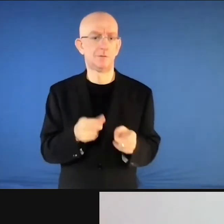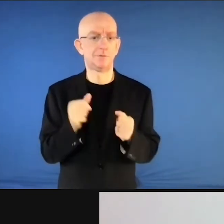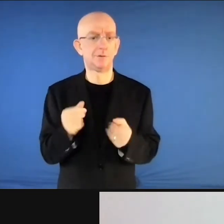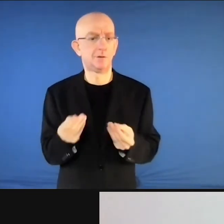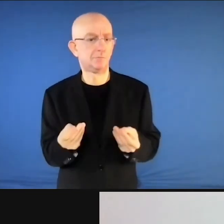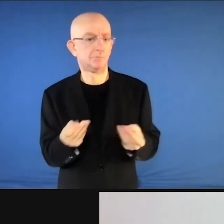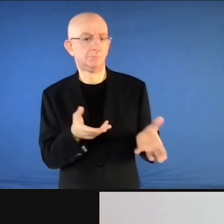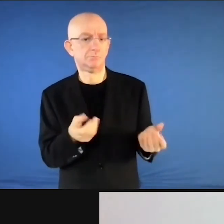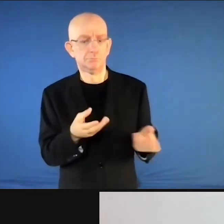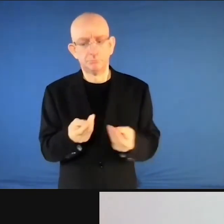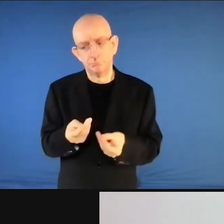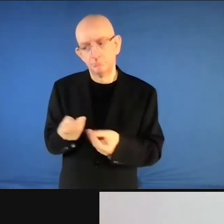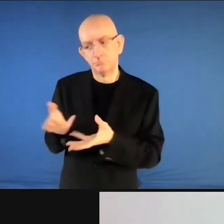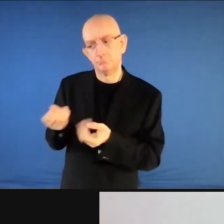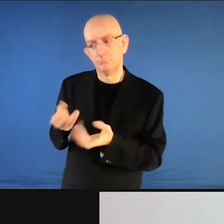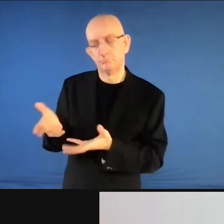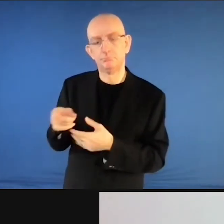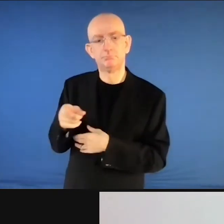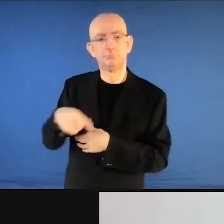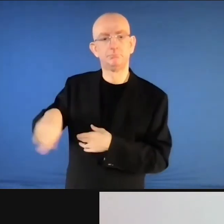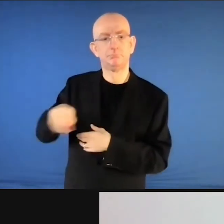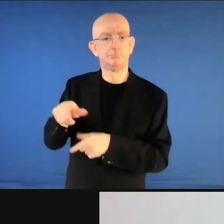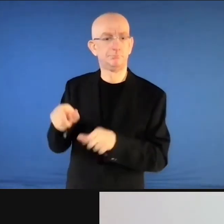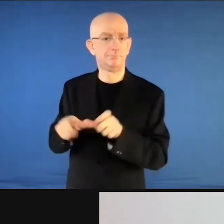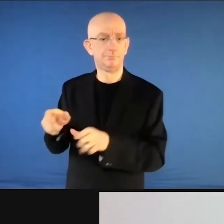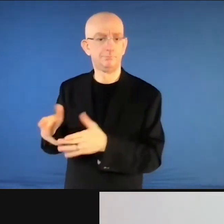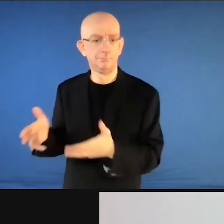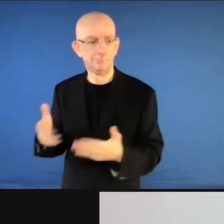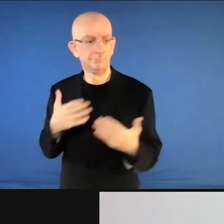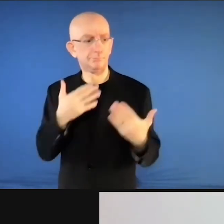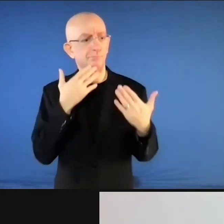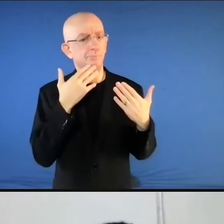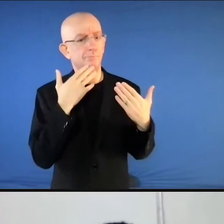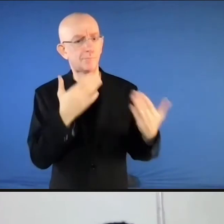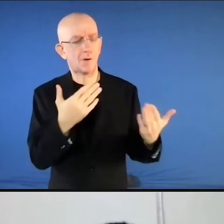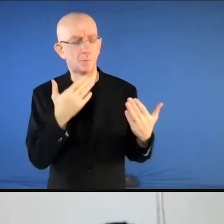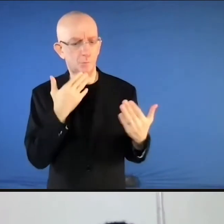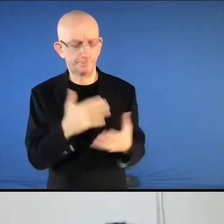And Alfred, I wonder if you have any thoughts on that question as well.